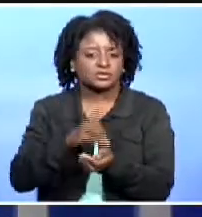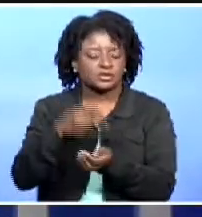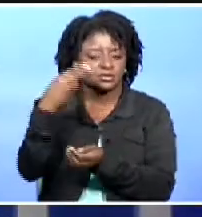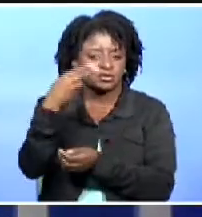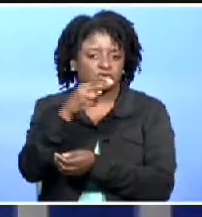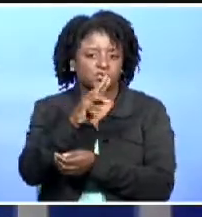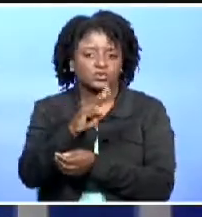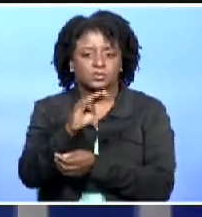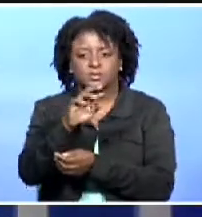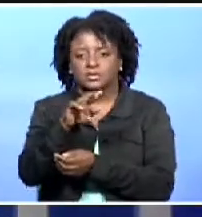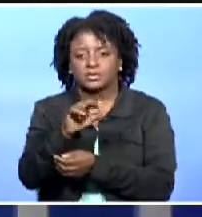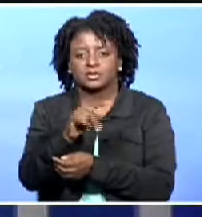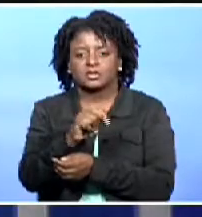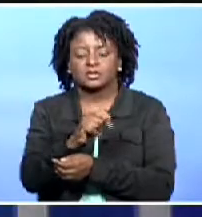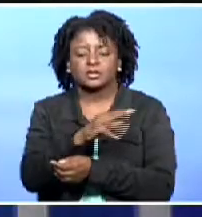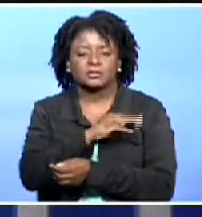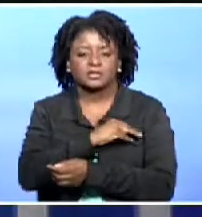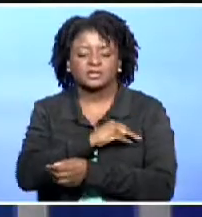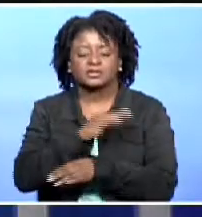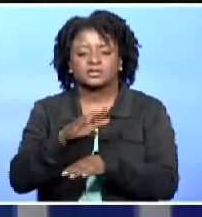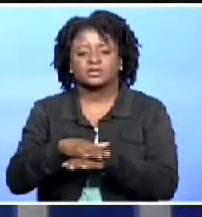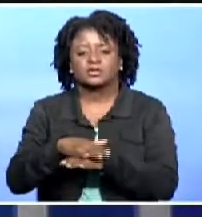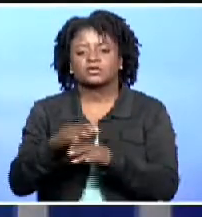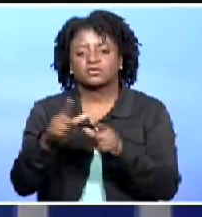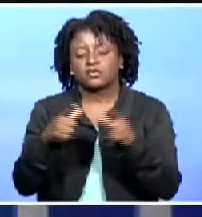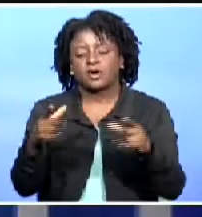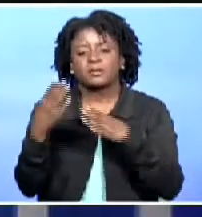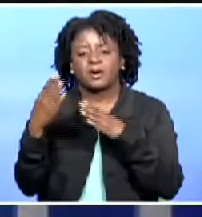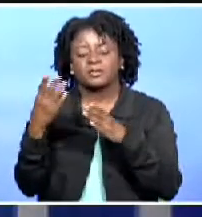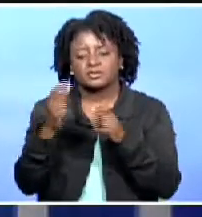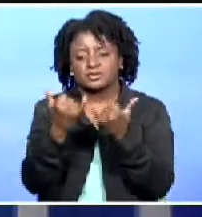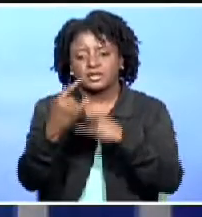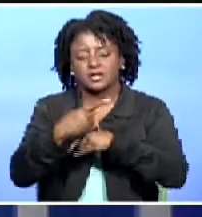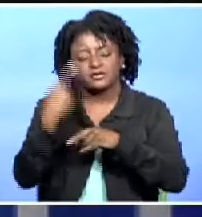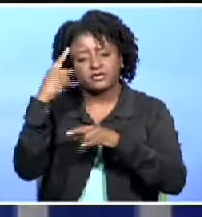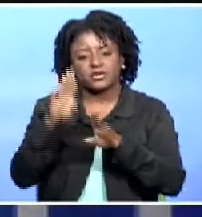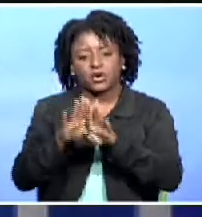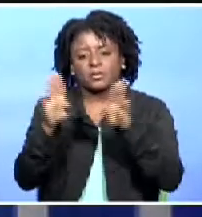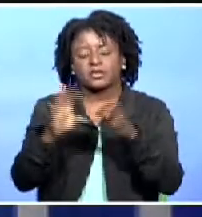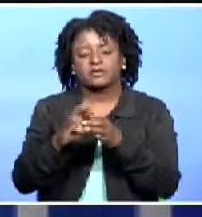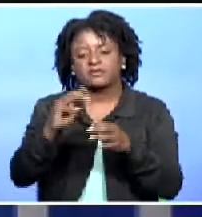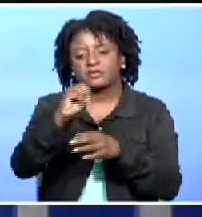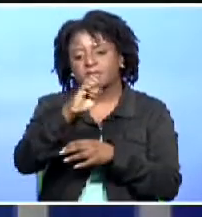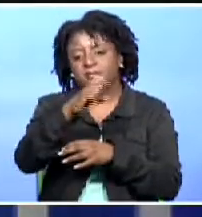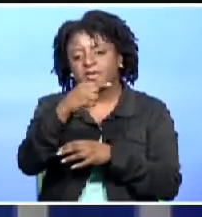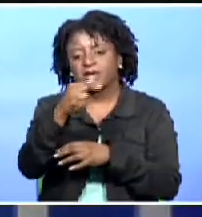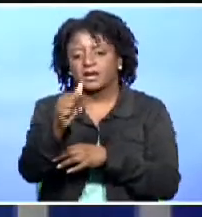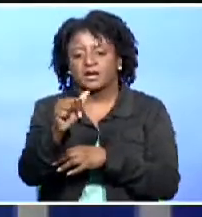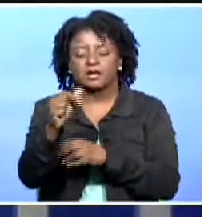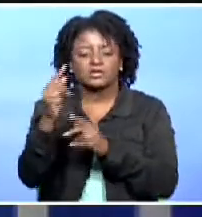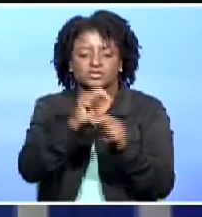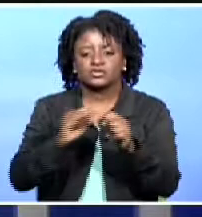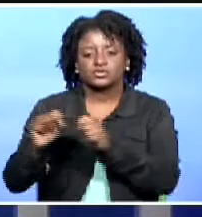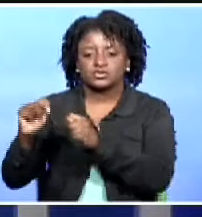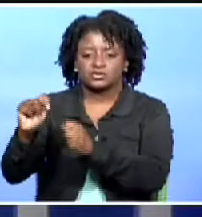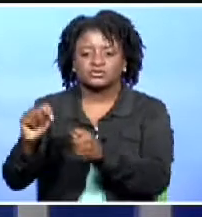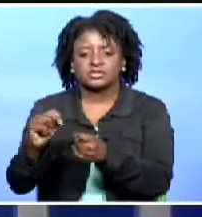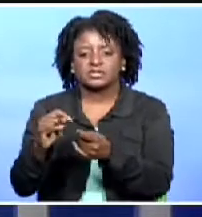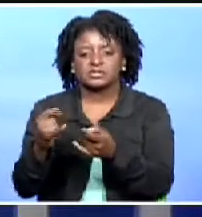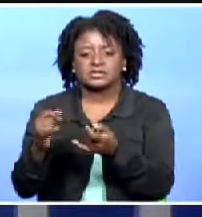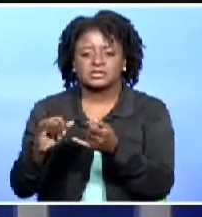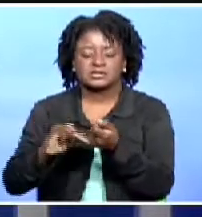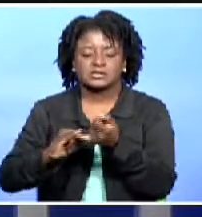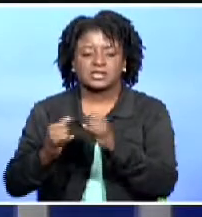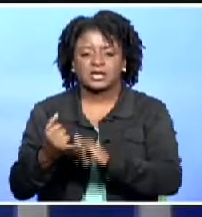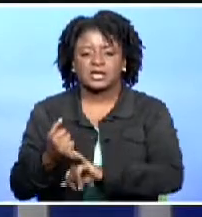Bahama today for the official opening of a mega touristic development in the Taino Beach area. In this report, the Prime Minister issues